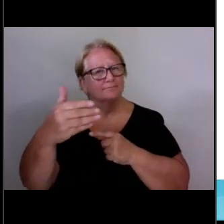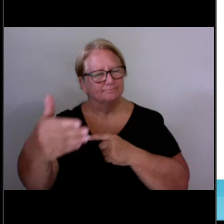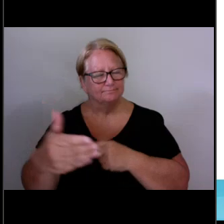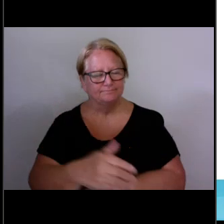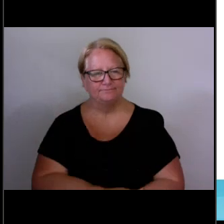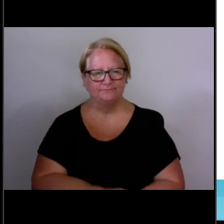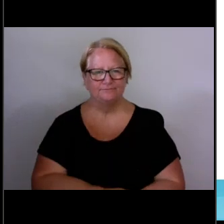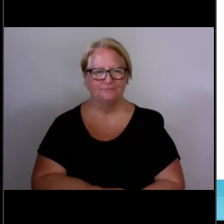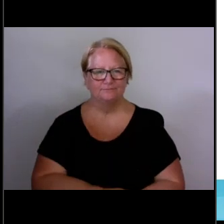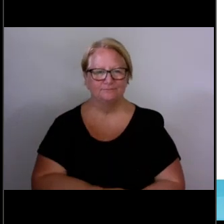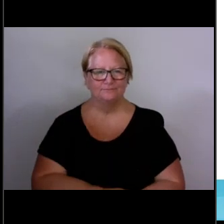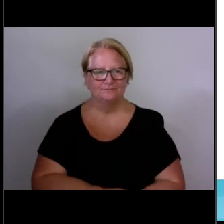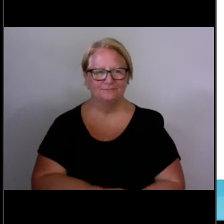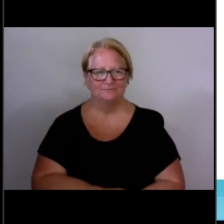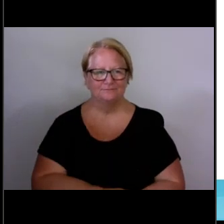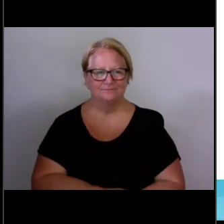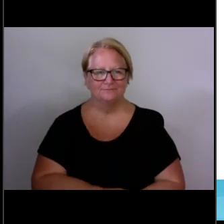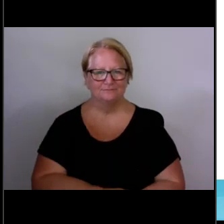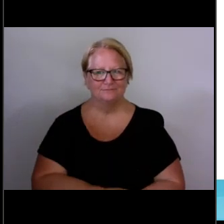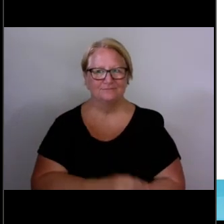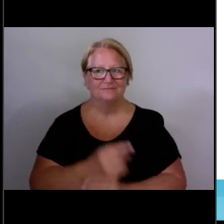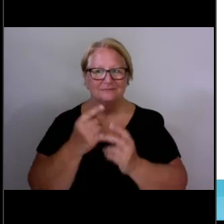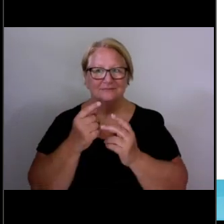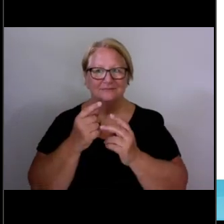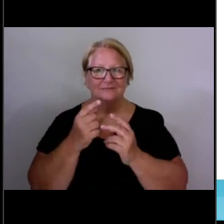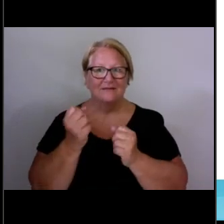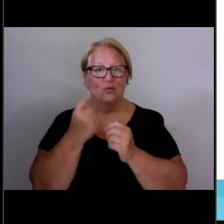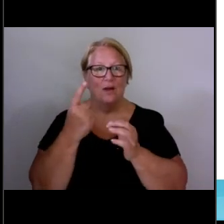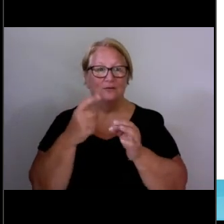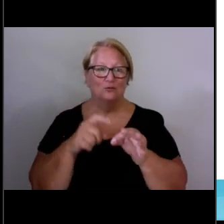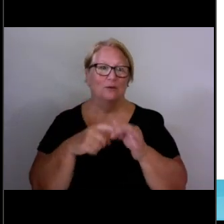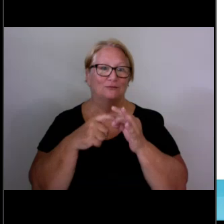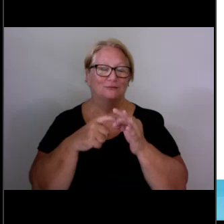got a couple of minutes if you still have a burning question. Oh, we've just had one come through.